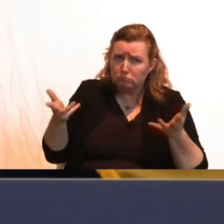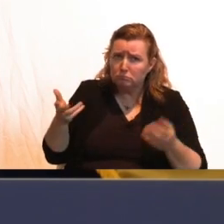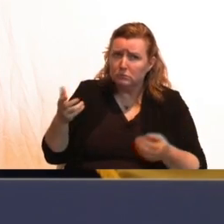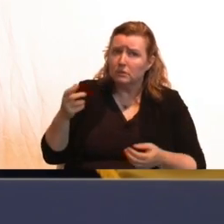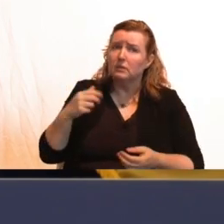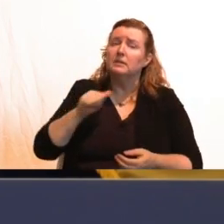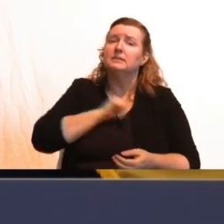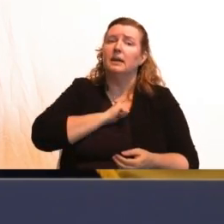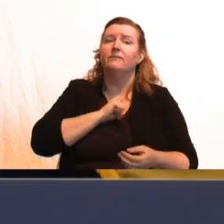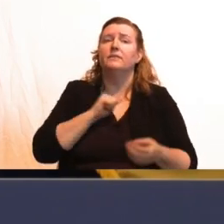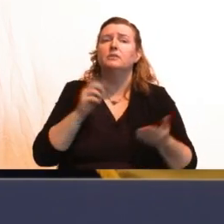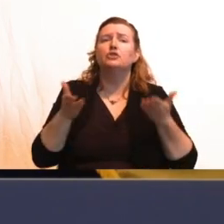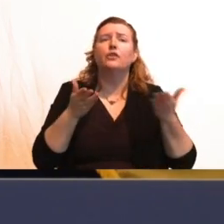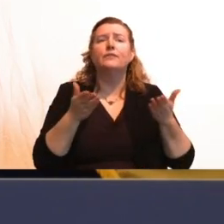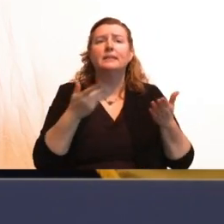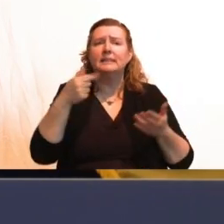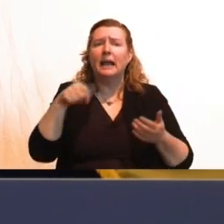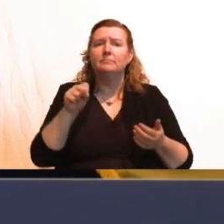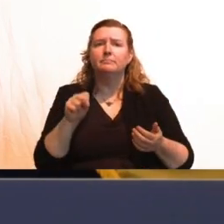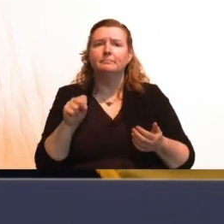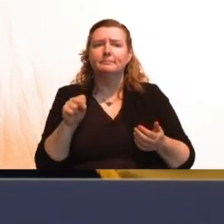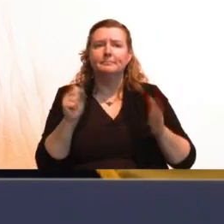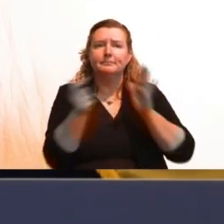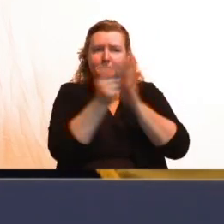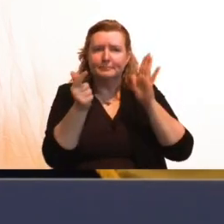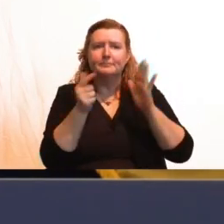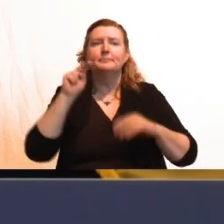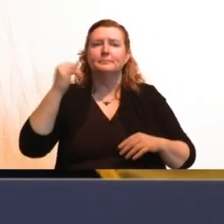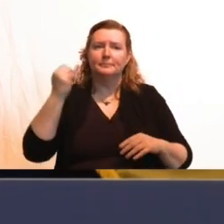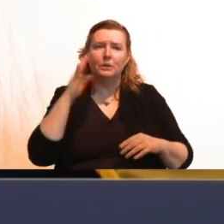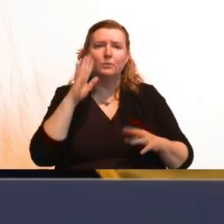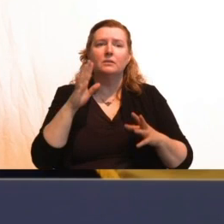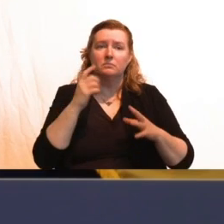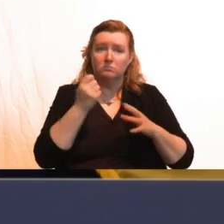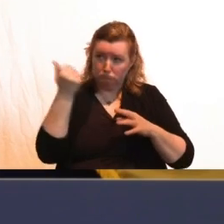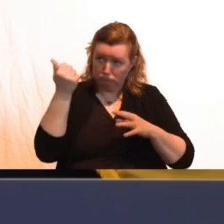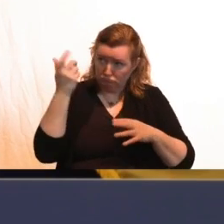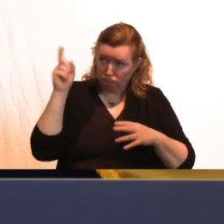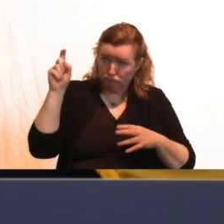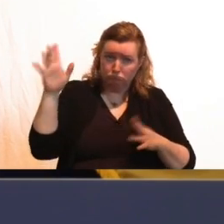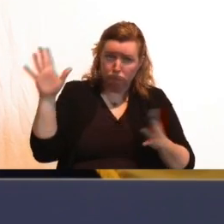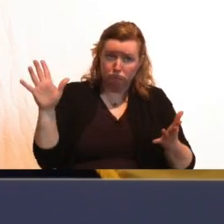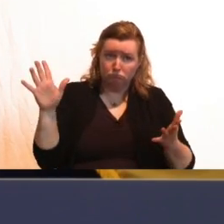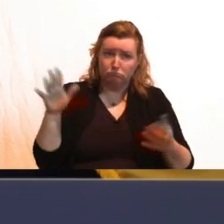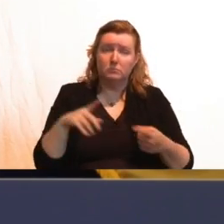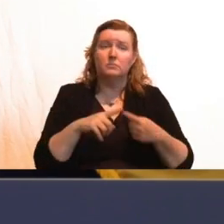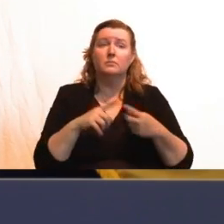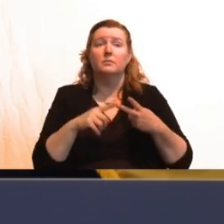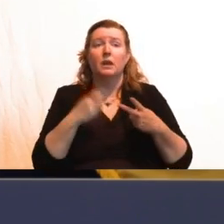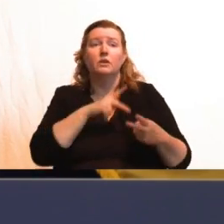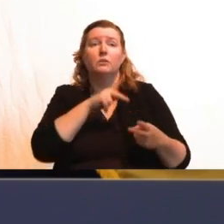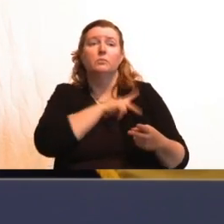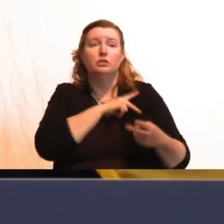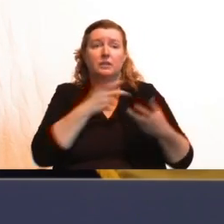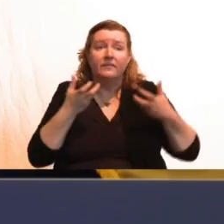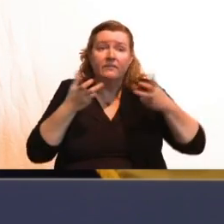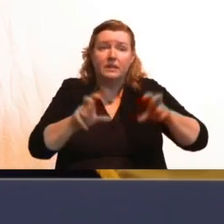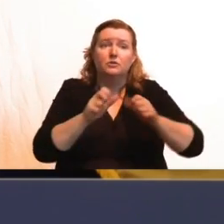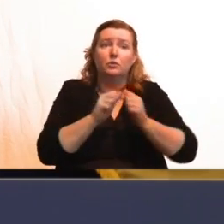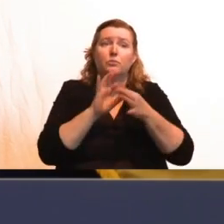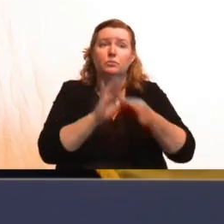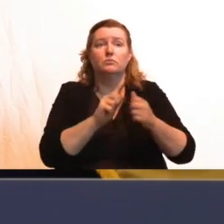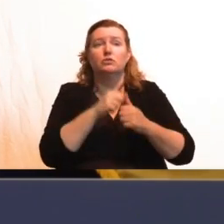with ties to the Russian government? On the last one, we do not. So we can take that off the list, thankfully.